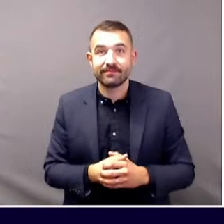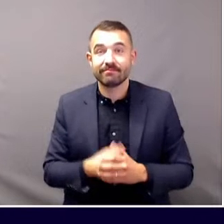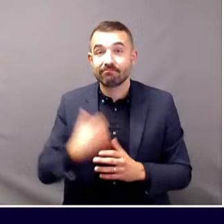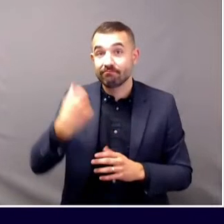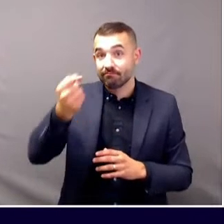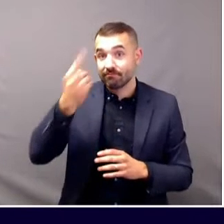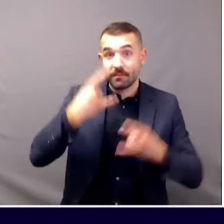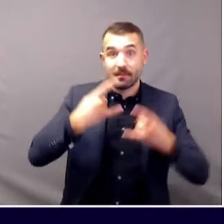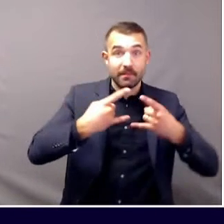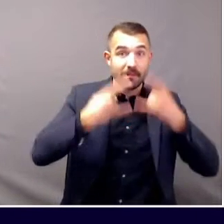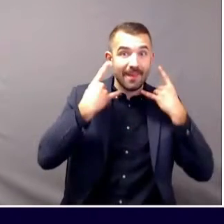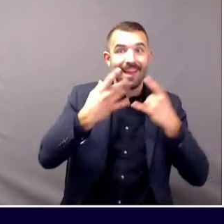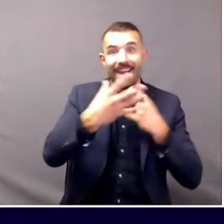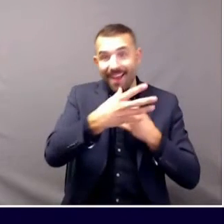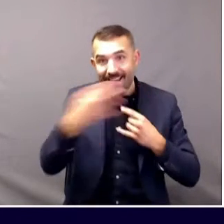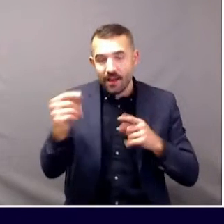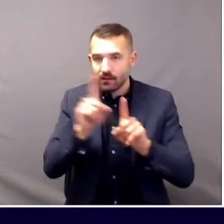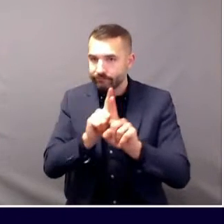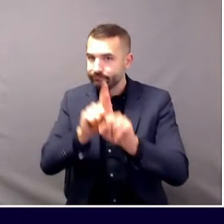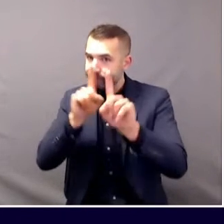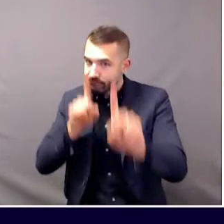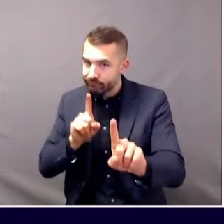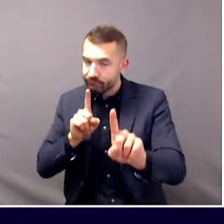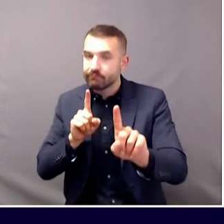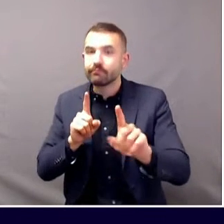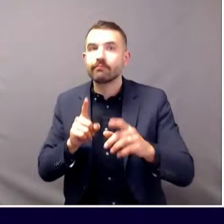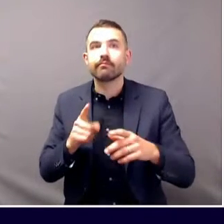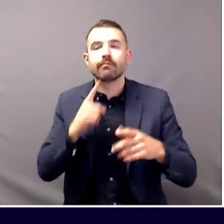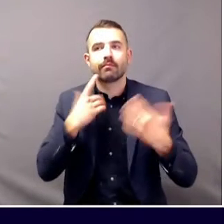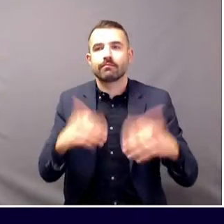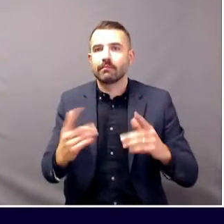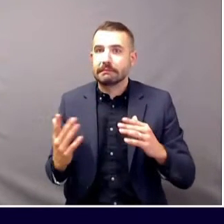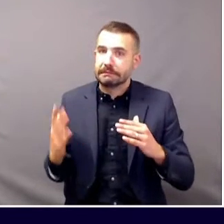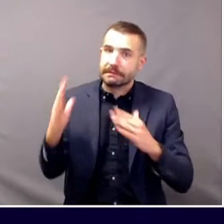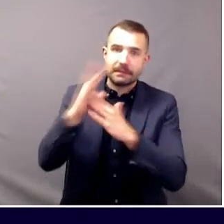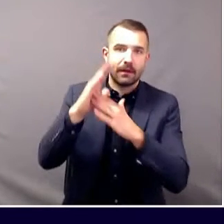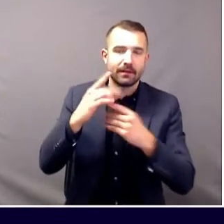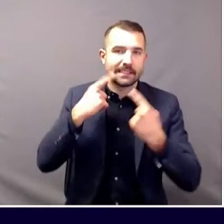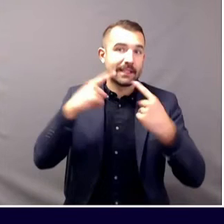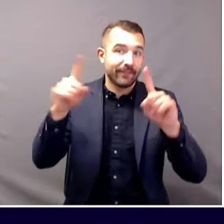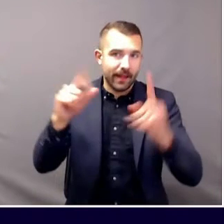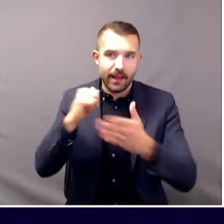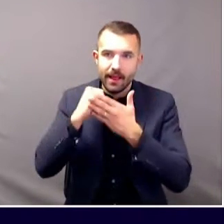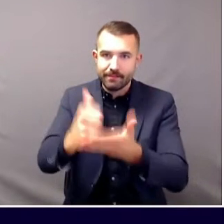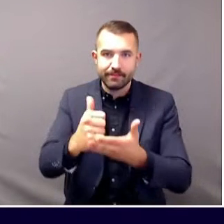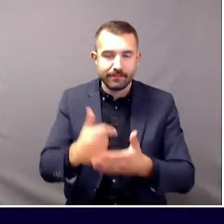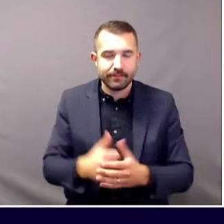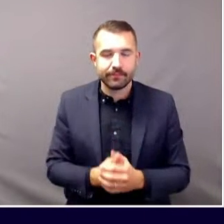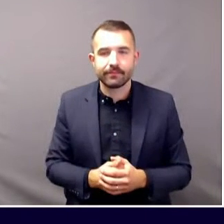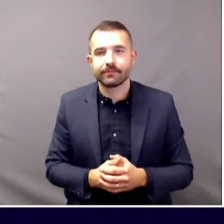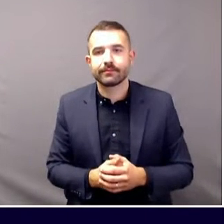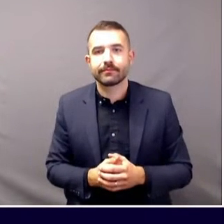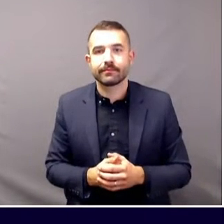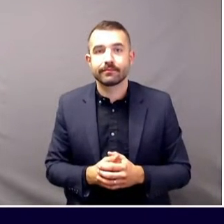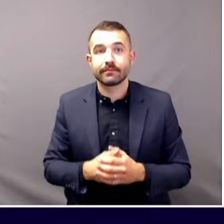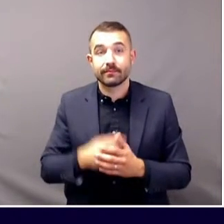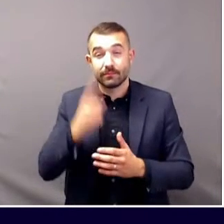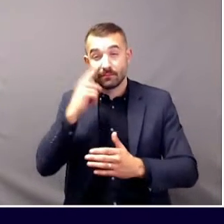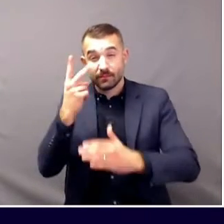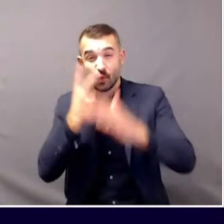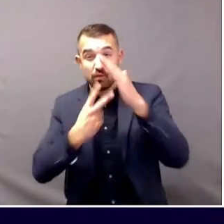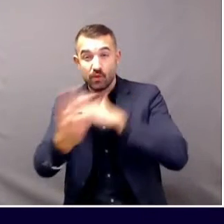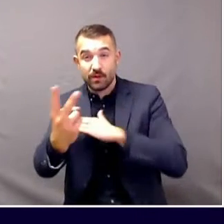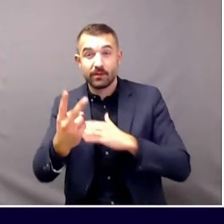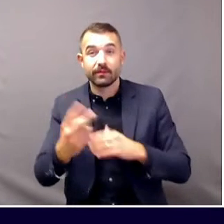is, taken in tandem, the best set of tools we've got. Now, where things go in the future, as you know,